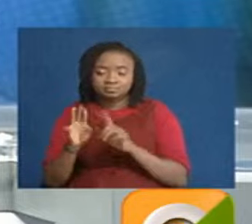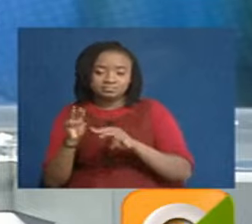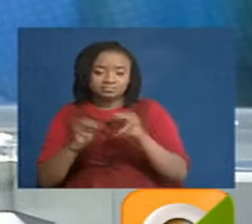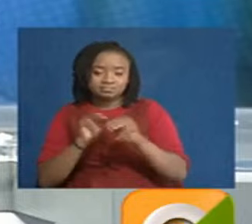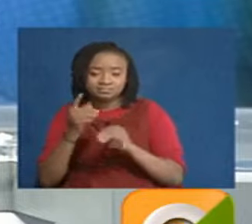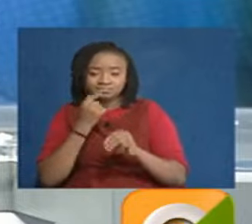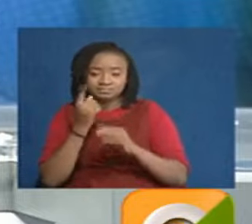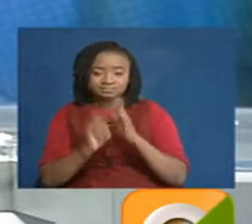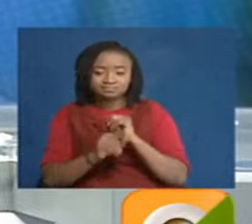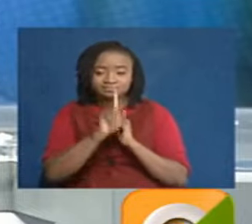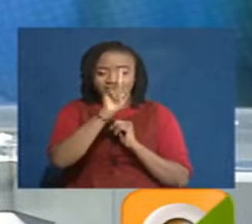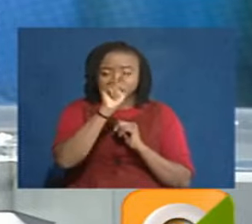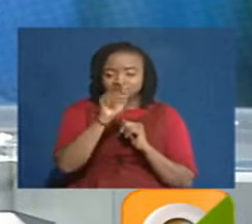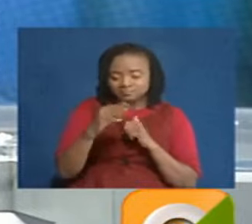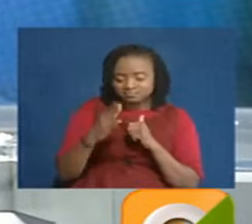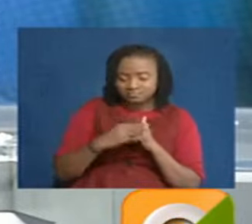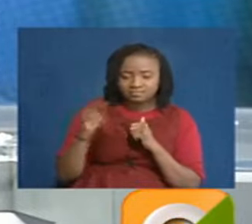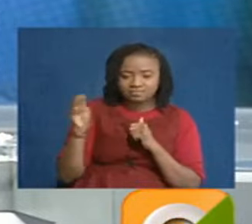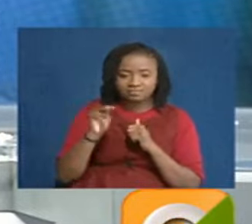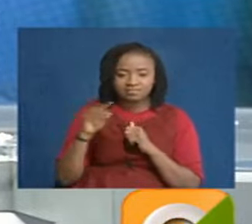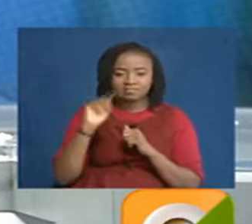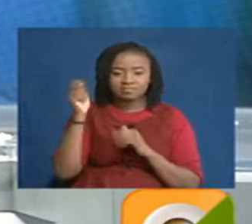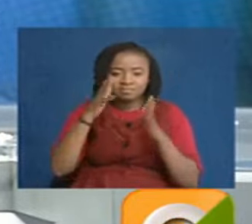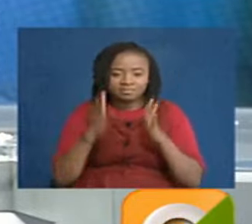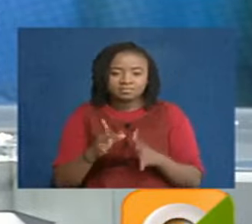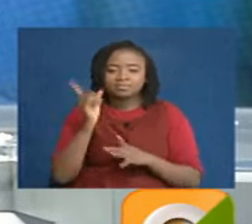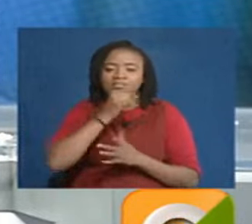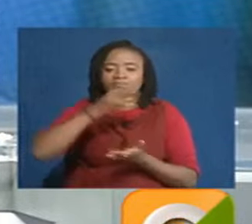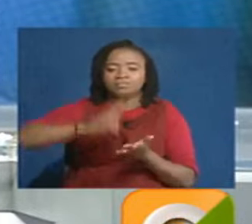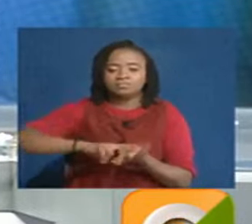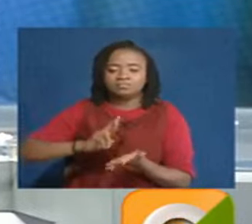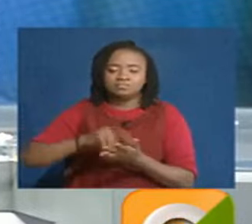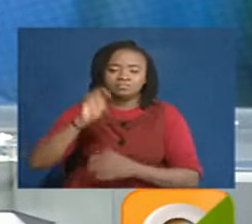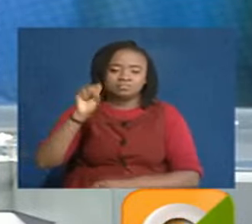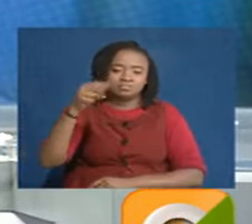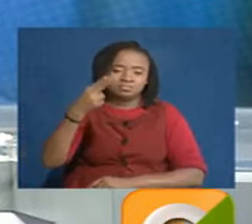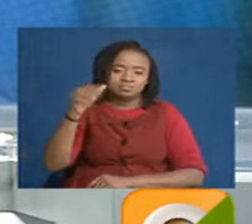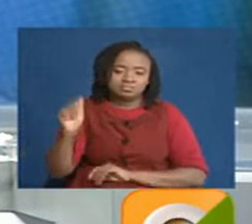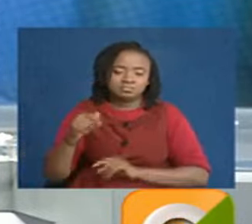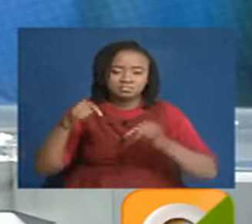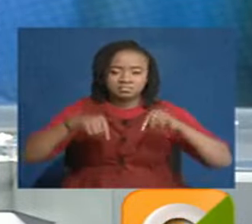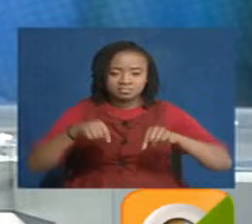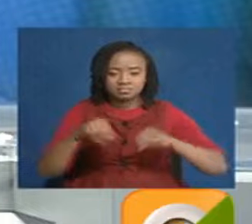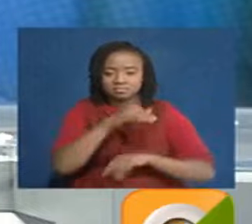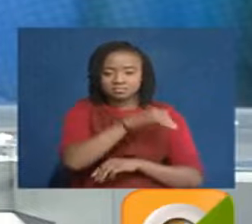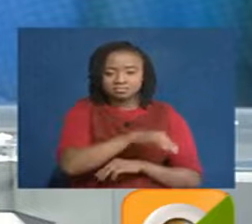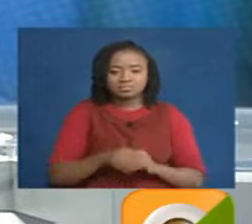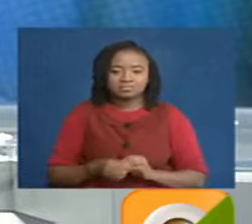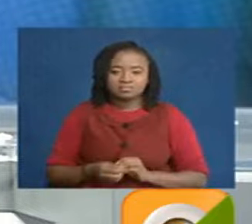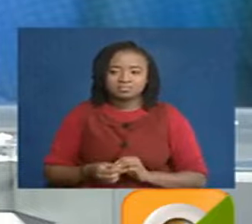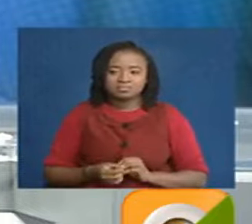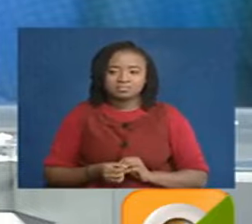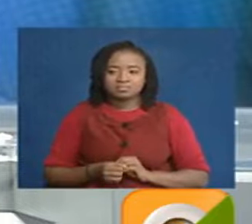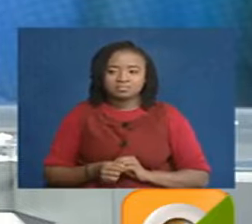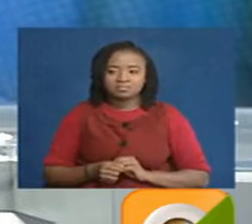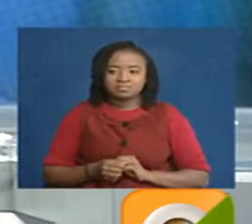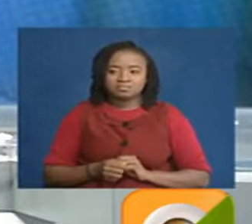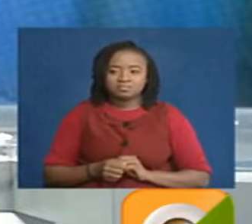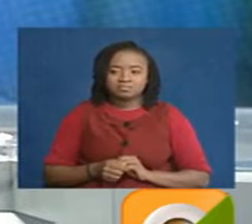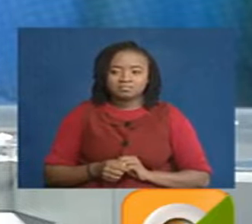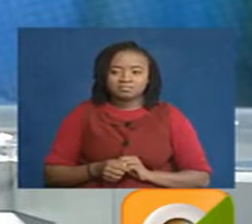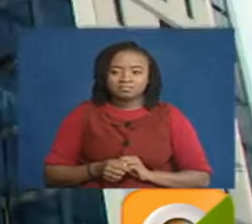1.9 million Kenyans had been registered on SHA as of Saturday evening. With more is Melita